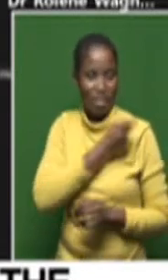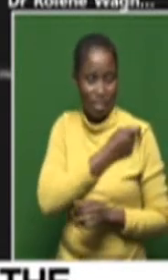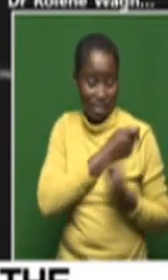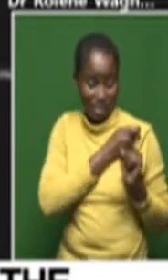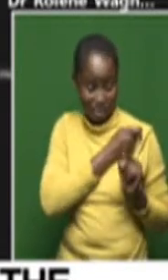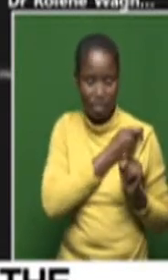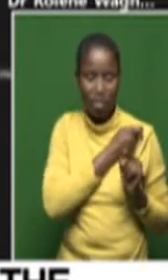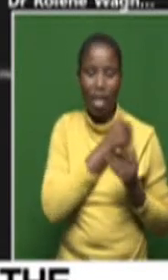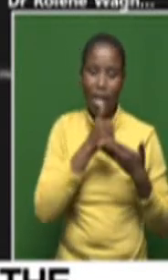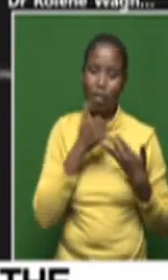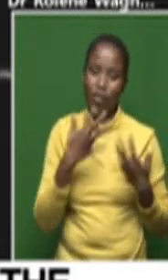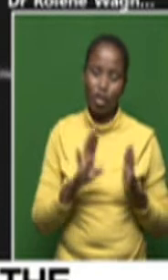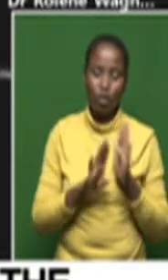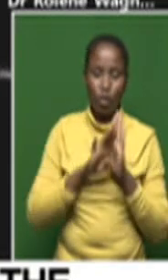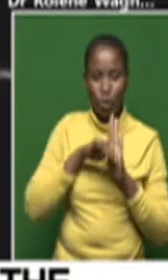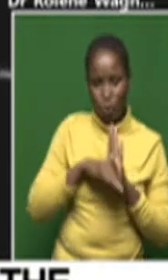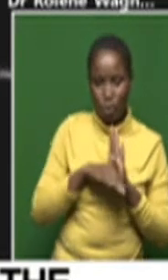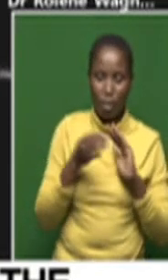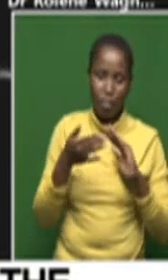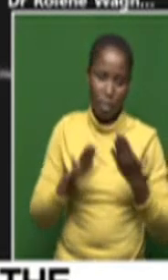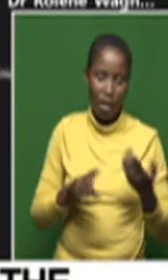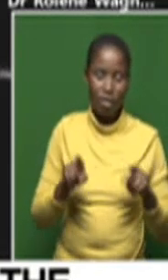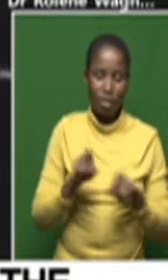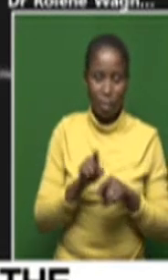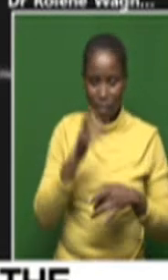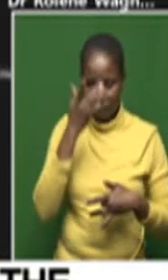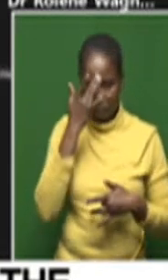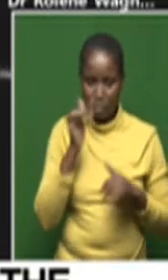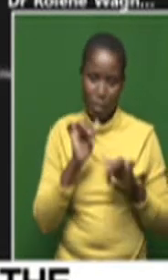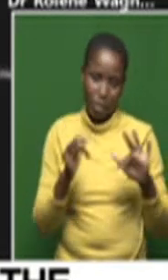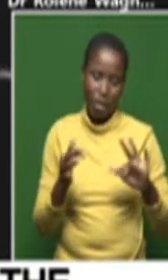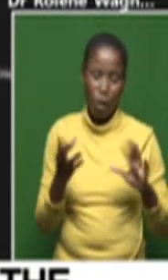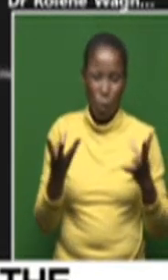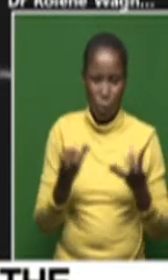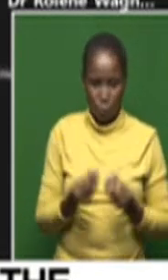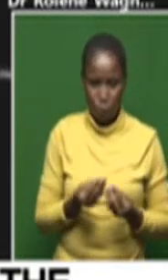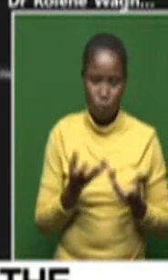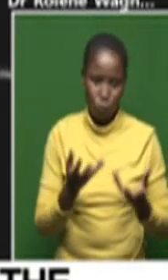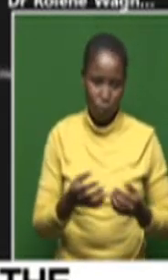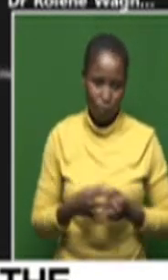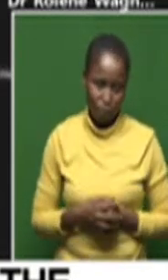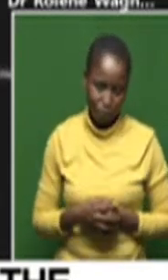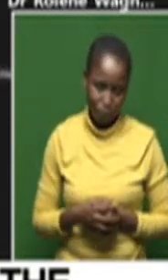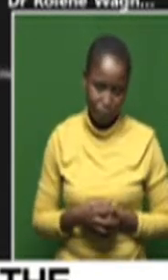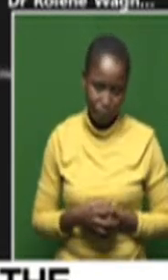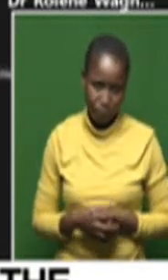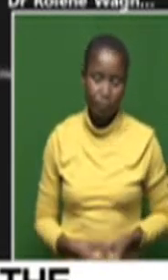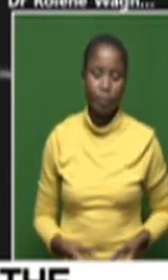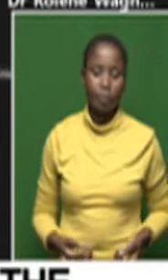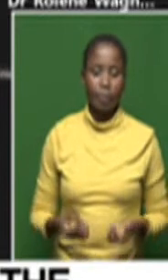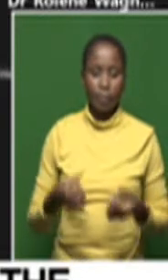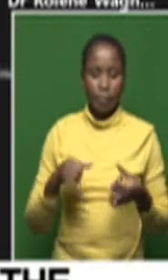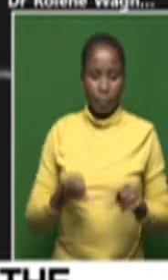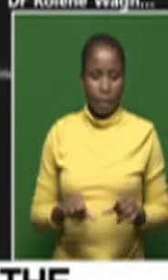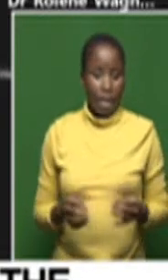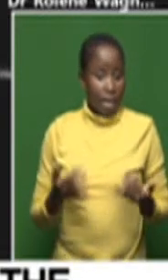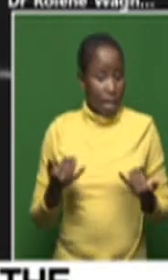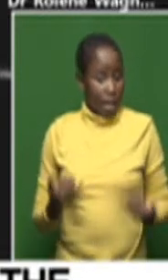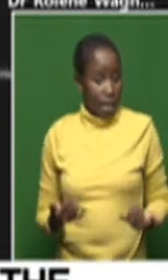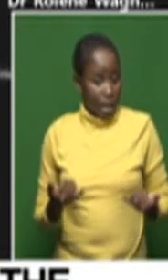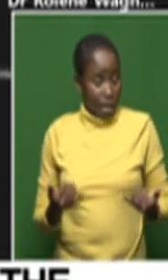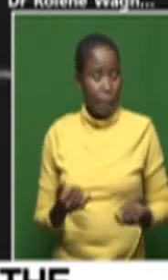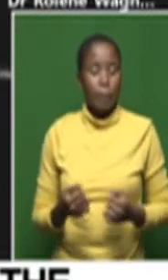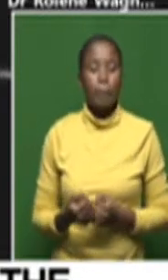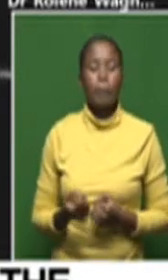through in our patterns. So given that we are now saying that we